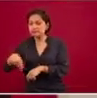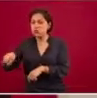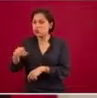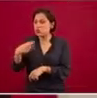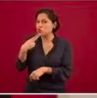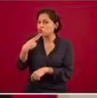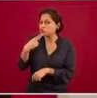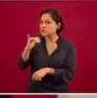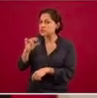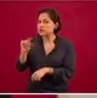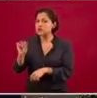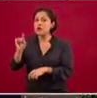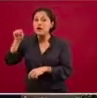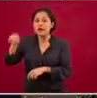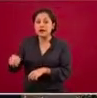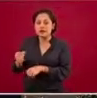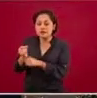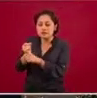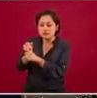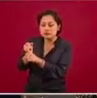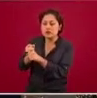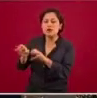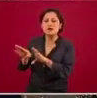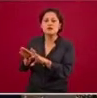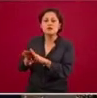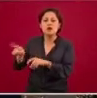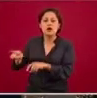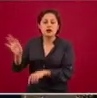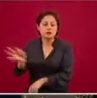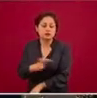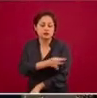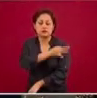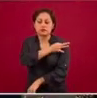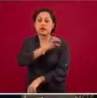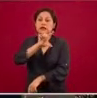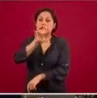it in larger populations, like millions of people.